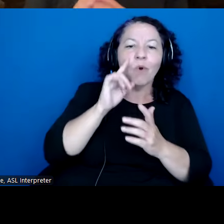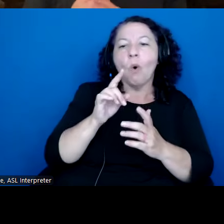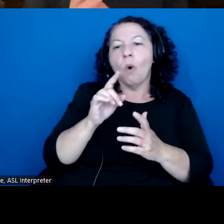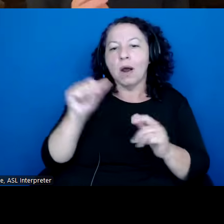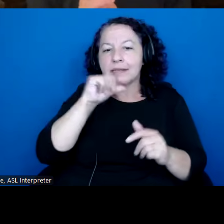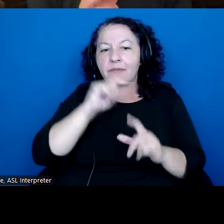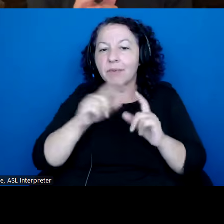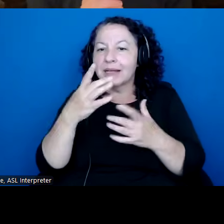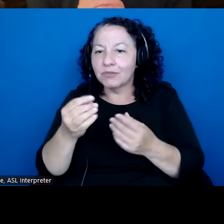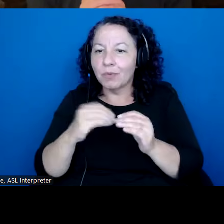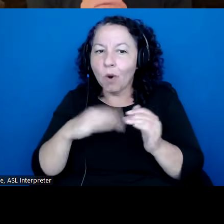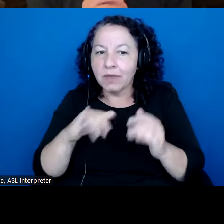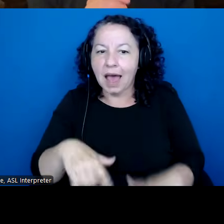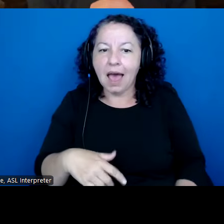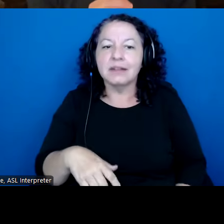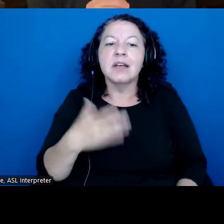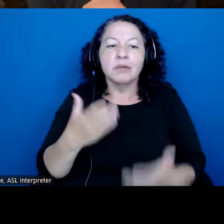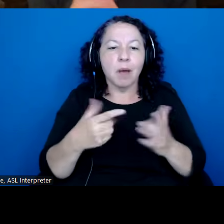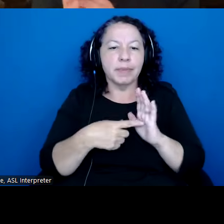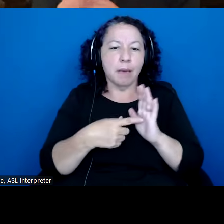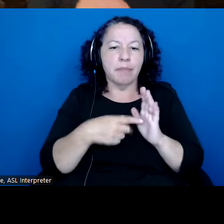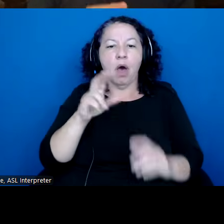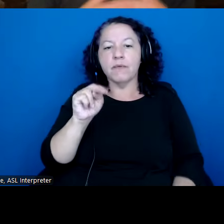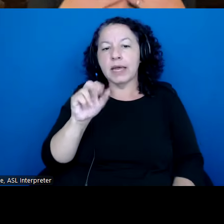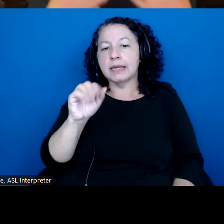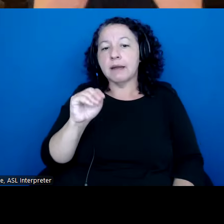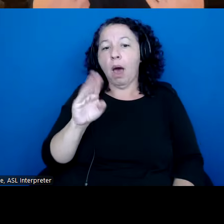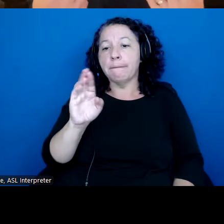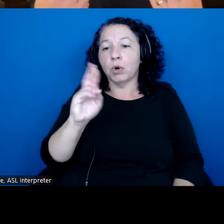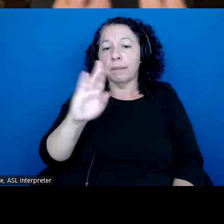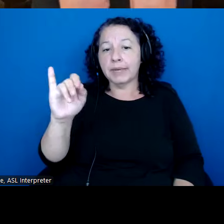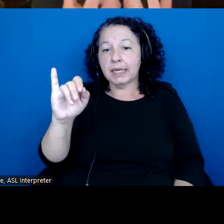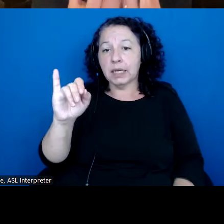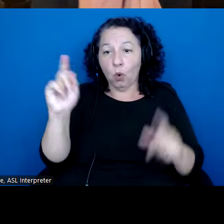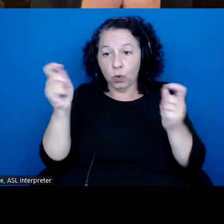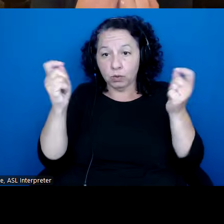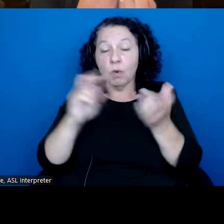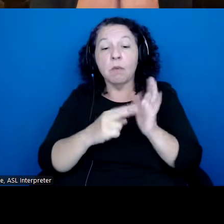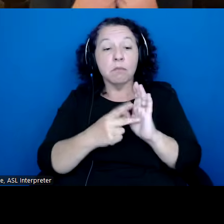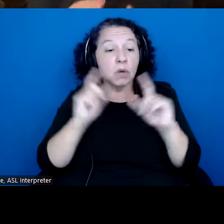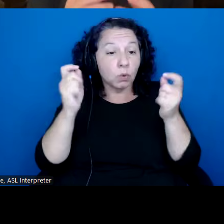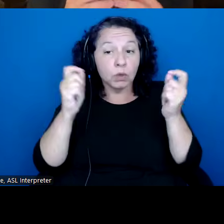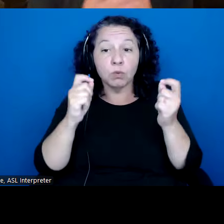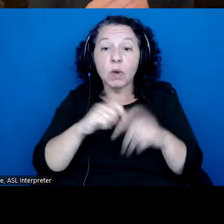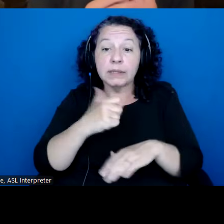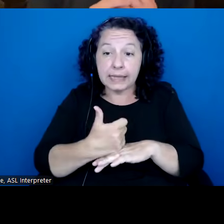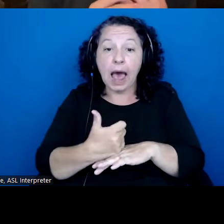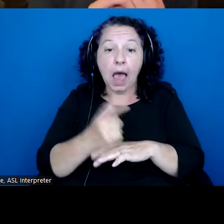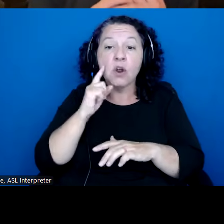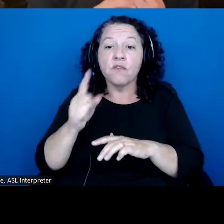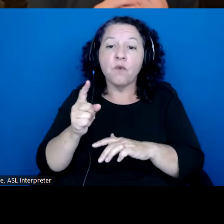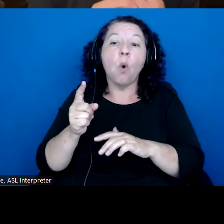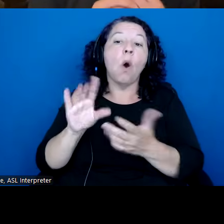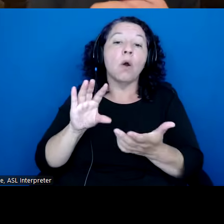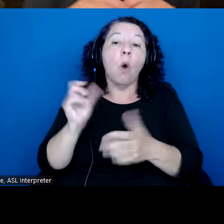is an example of what's called a Namburbi ritual. Um, these were basically rituals designed to counteract a